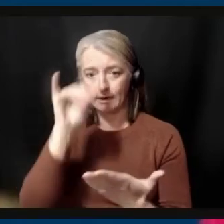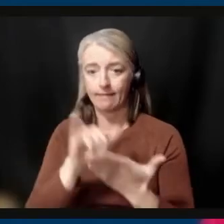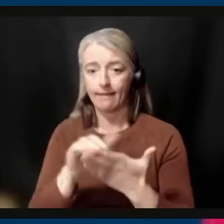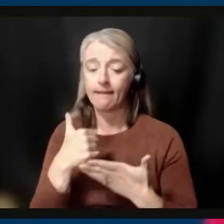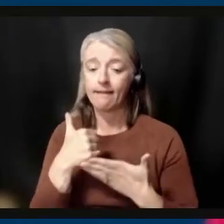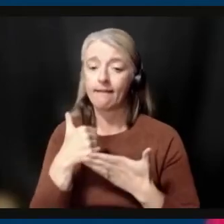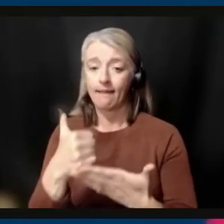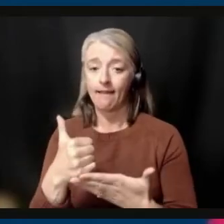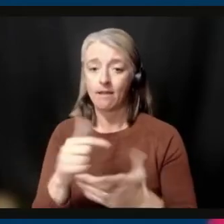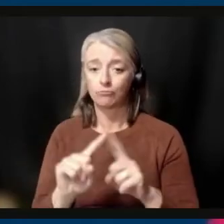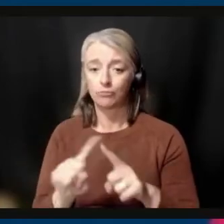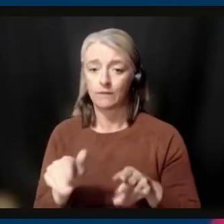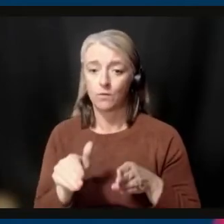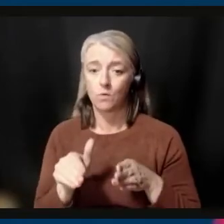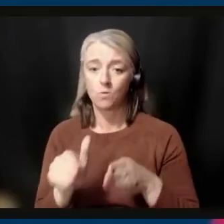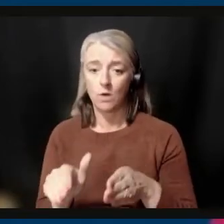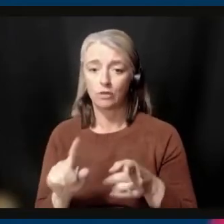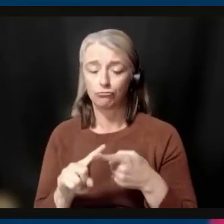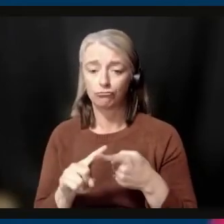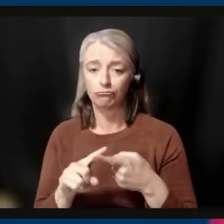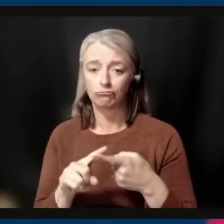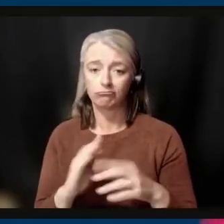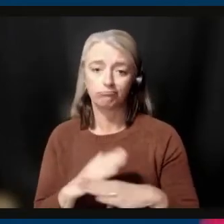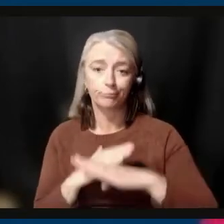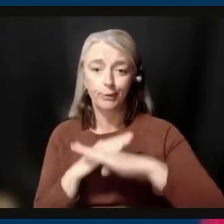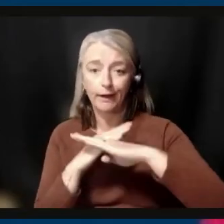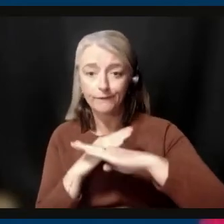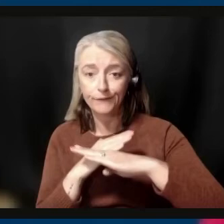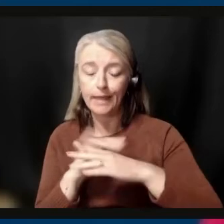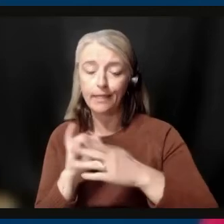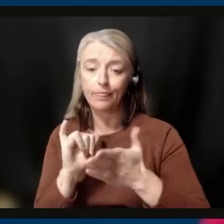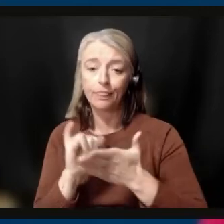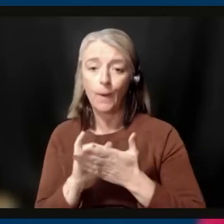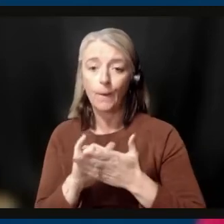ways to maybe prevent the mutations or